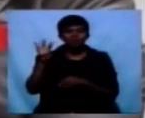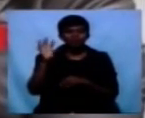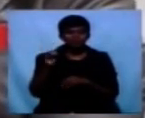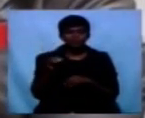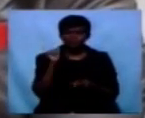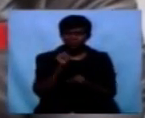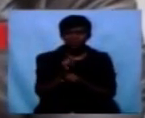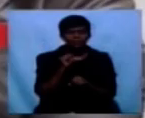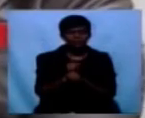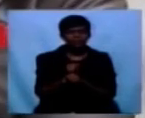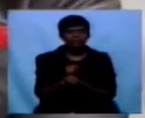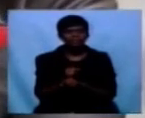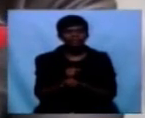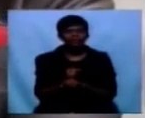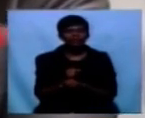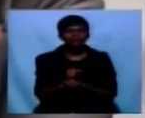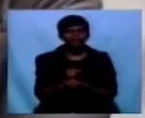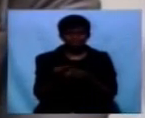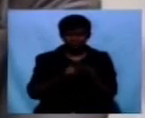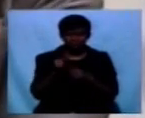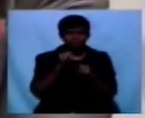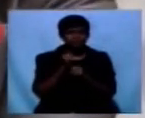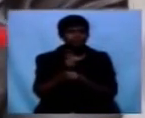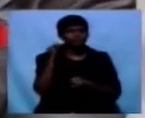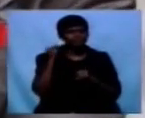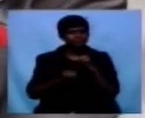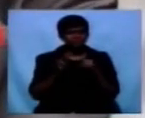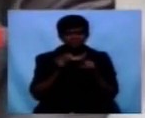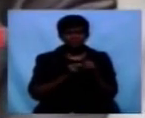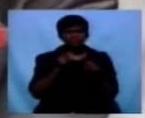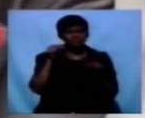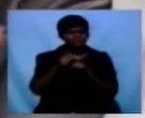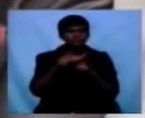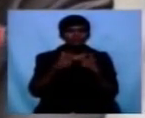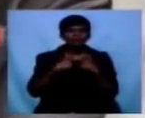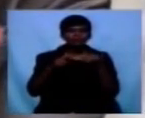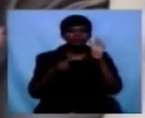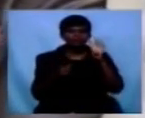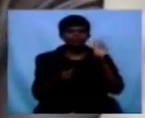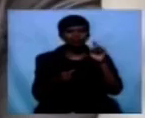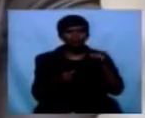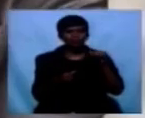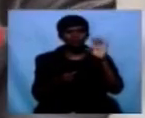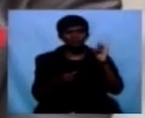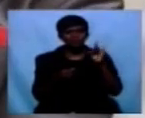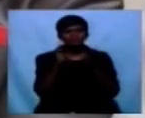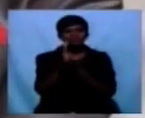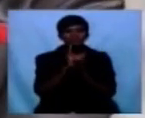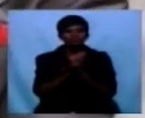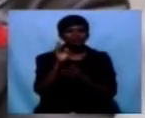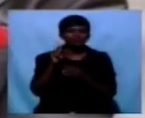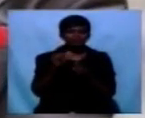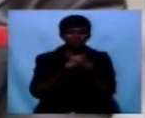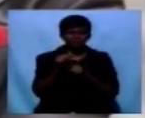operating by the end of next year, we are targeting to reap 4.8 billion kwacha per year. And